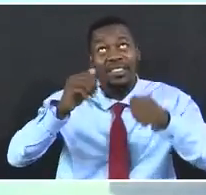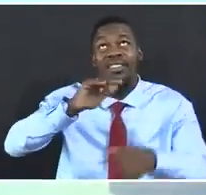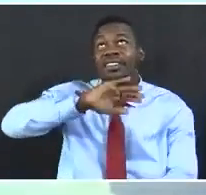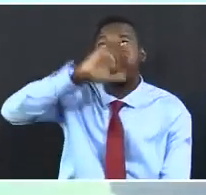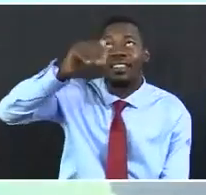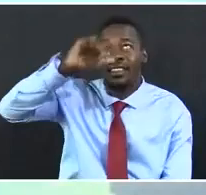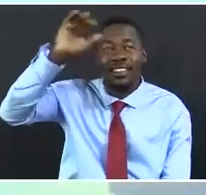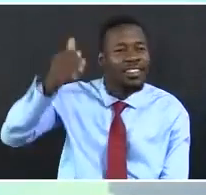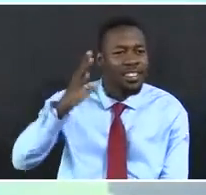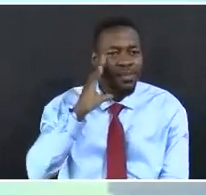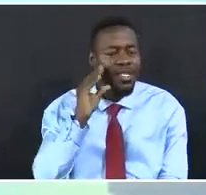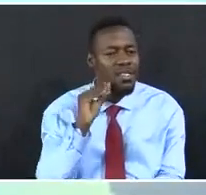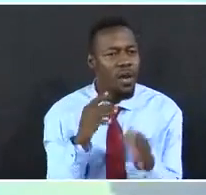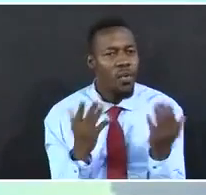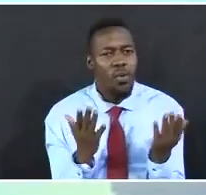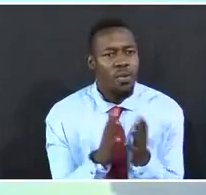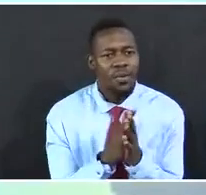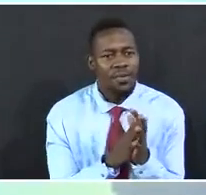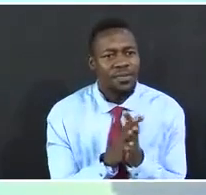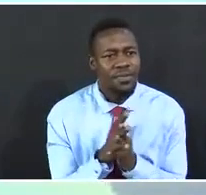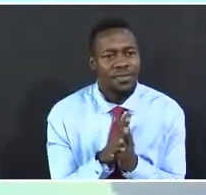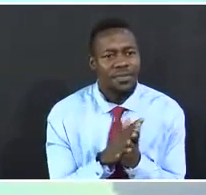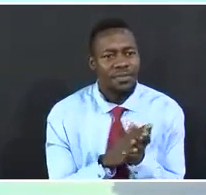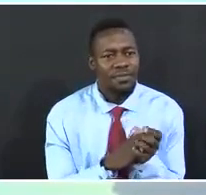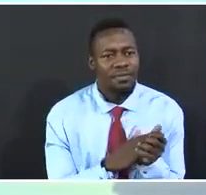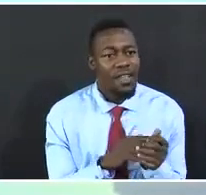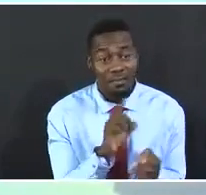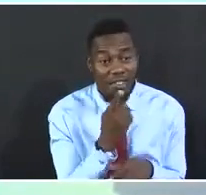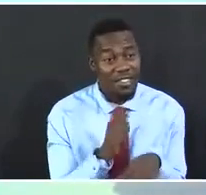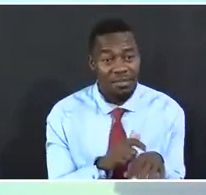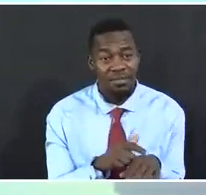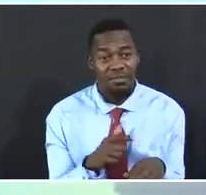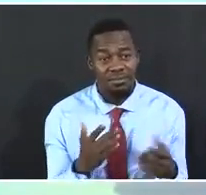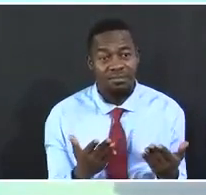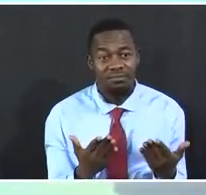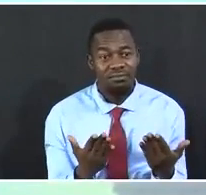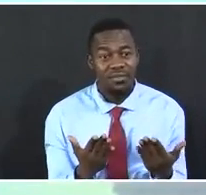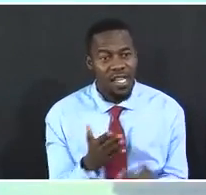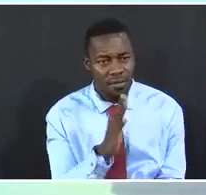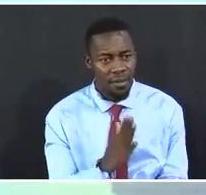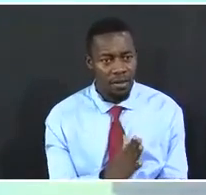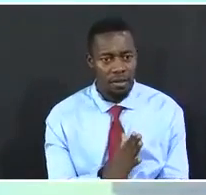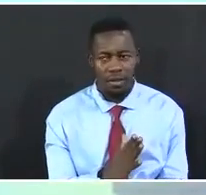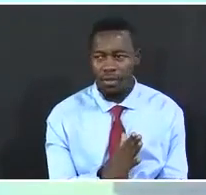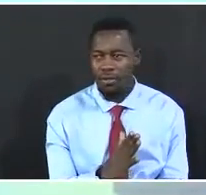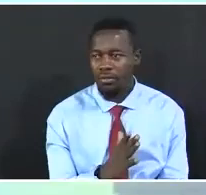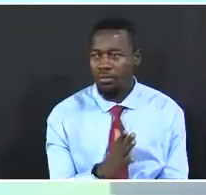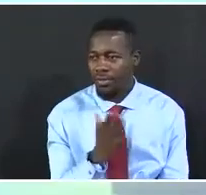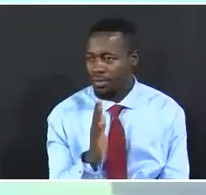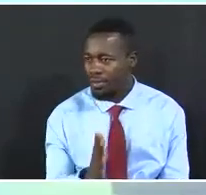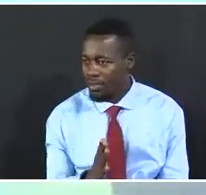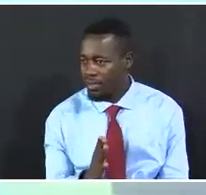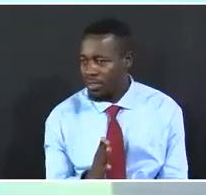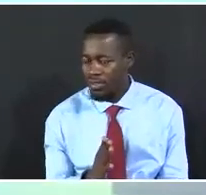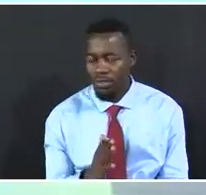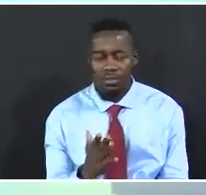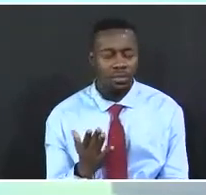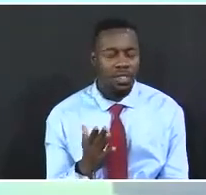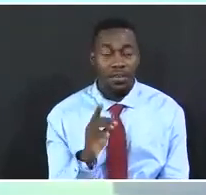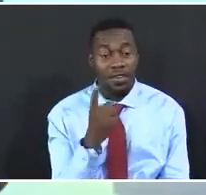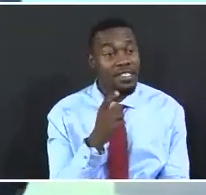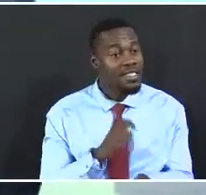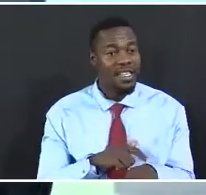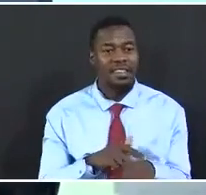regularly, you become stronger and better able to handle the climb. The same applies of increasing